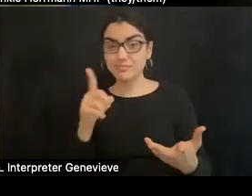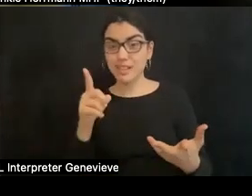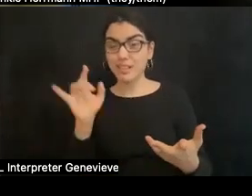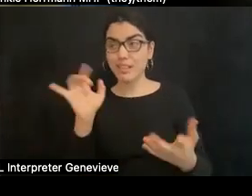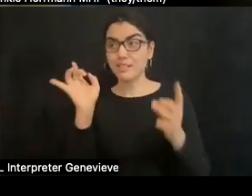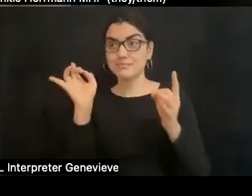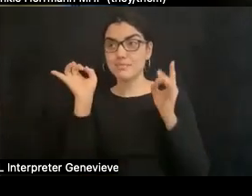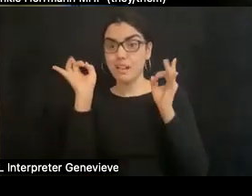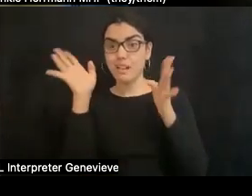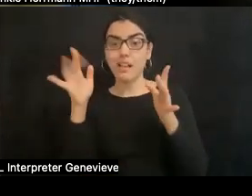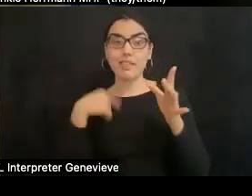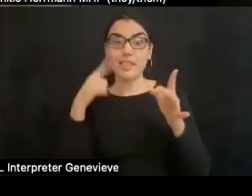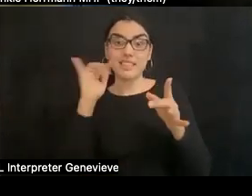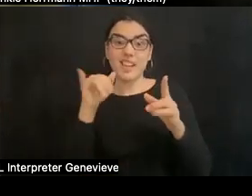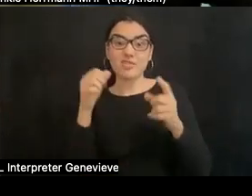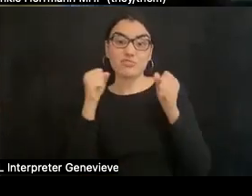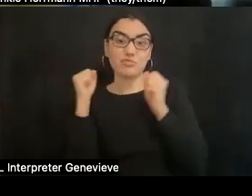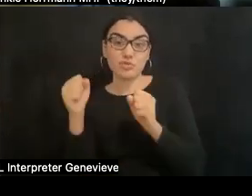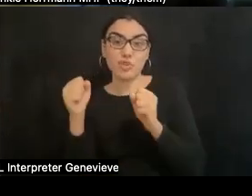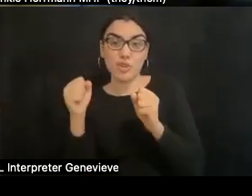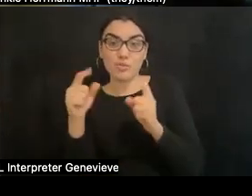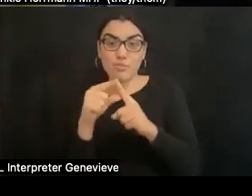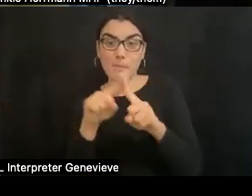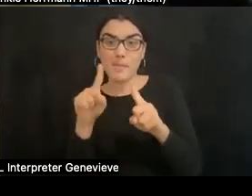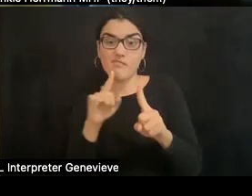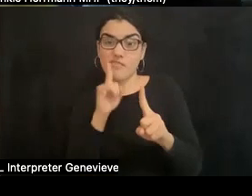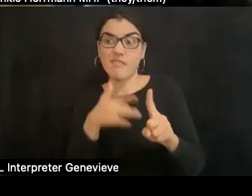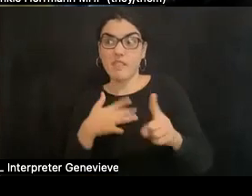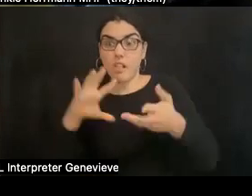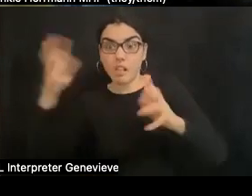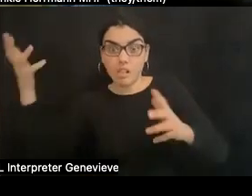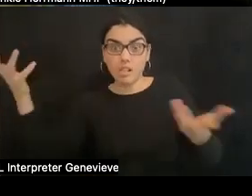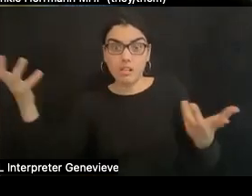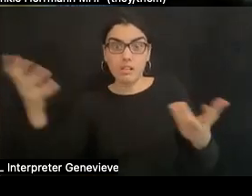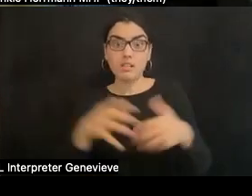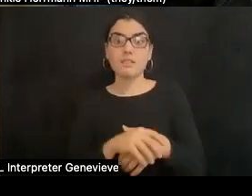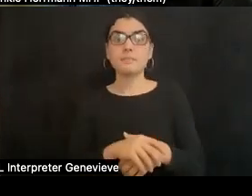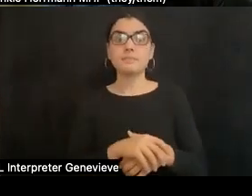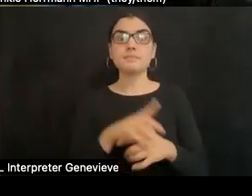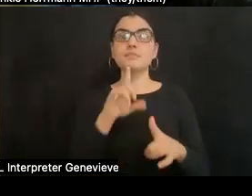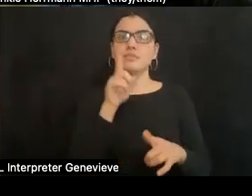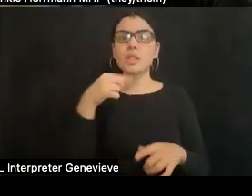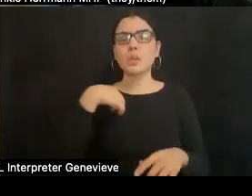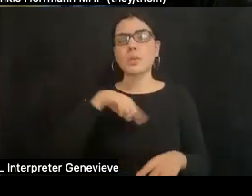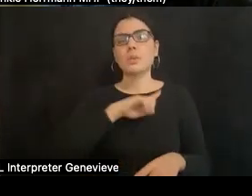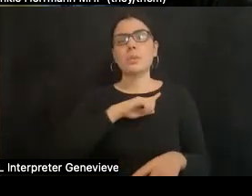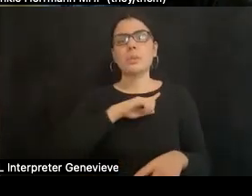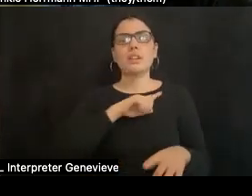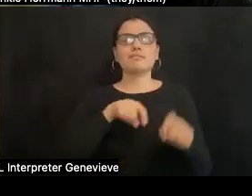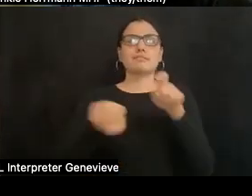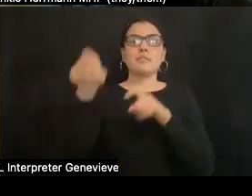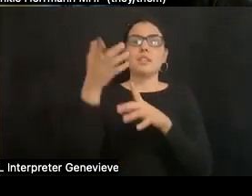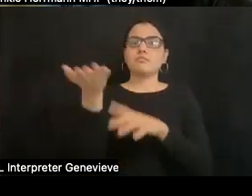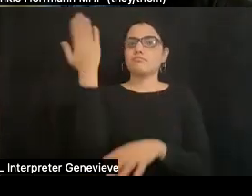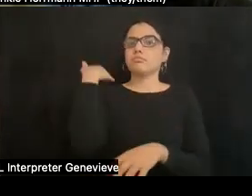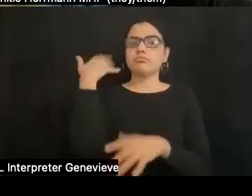is maybe a little strong, but some people do feel that way. And so, we were kind of a couple of years back, I was seeing like